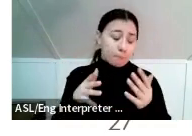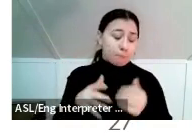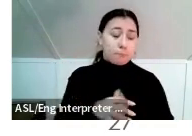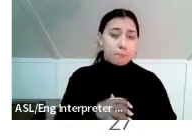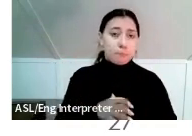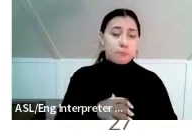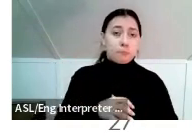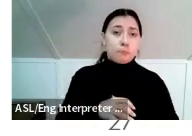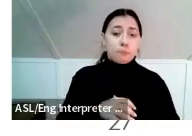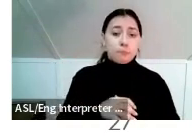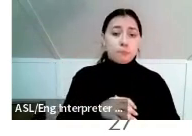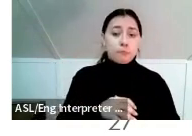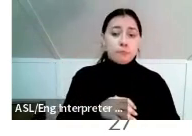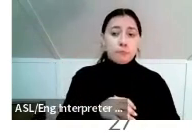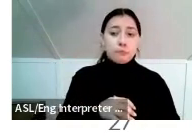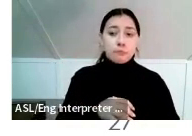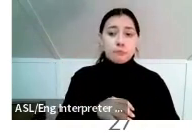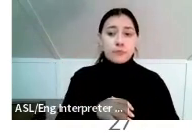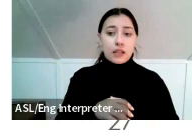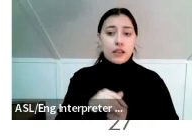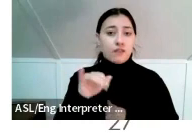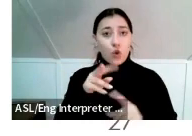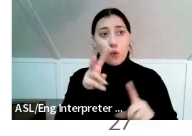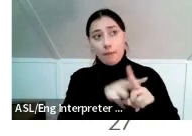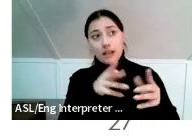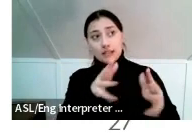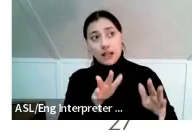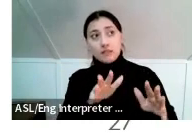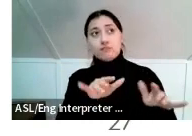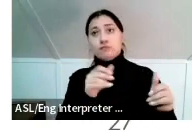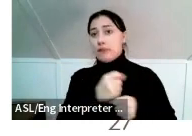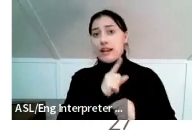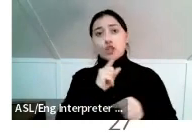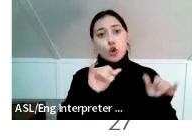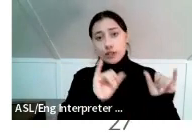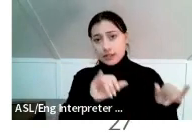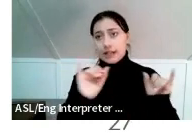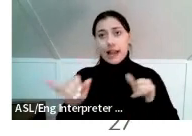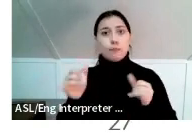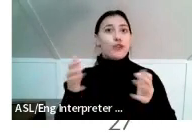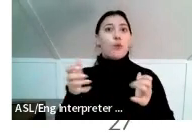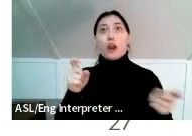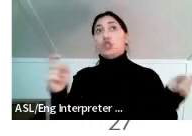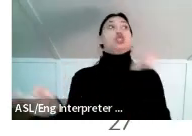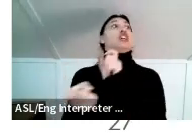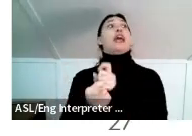applied for, or at least not unrecognizably changed it.